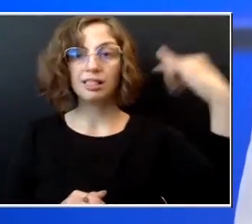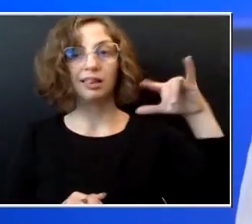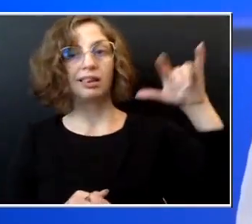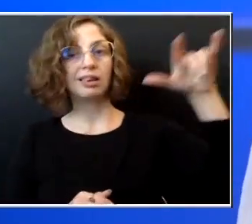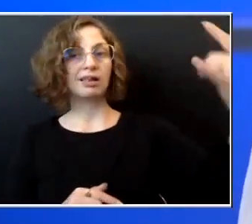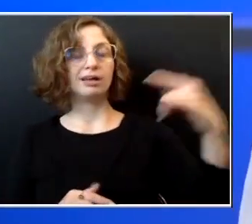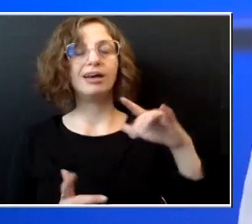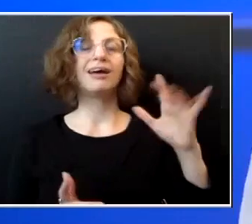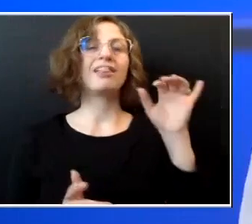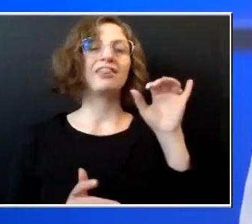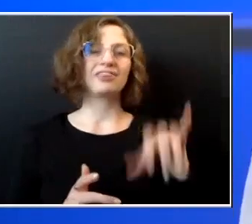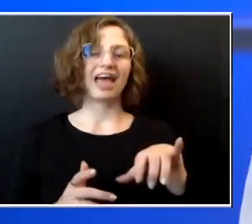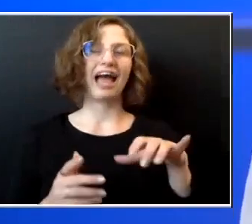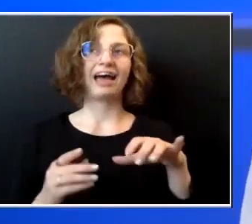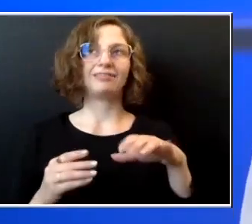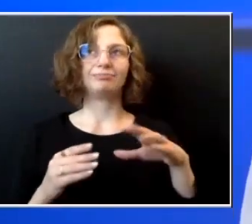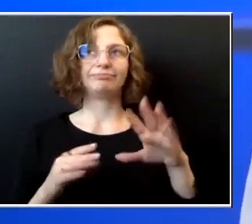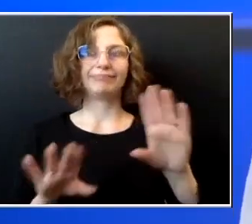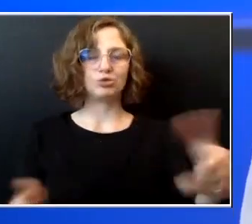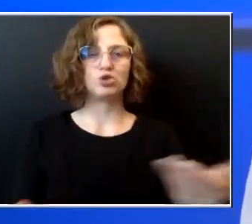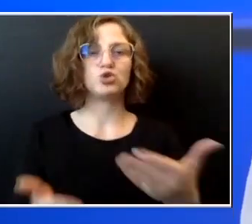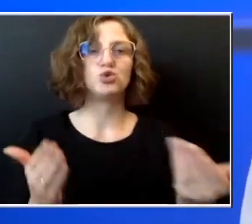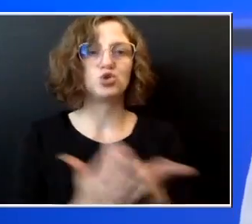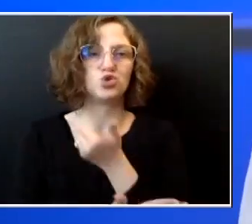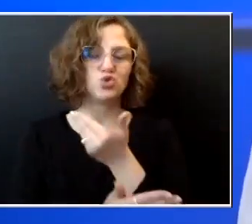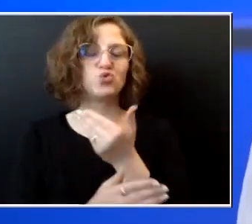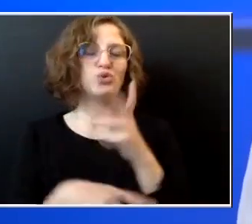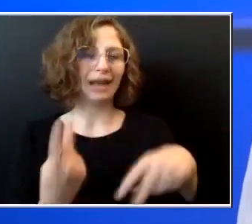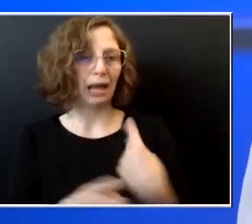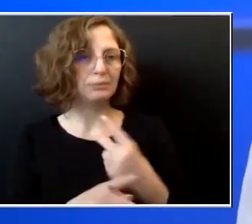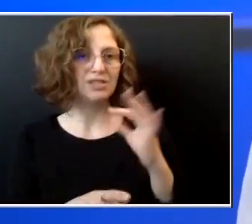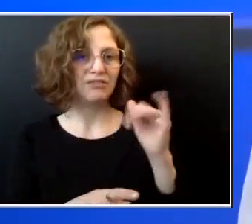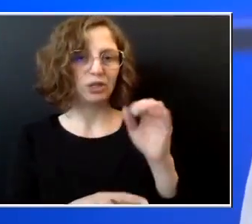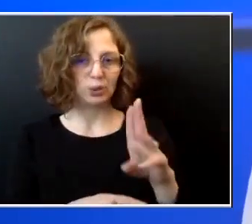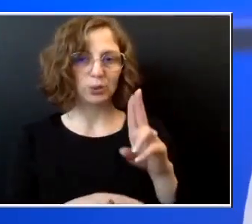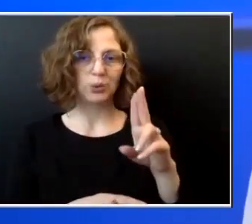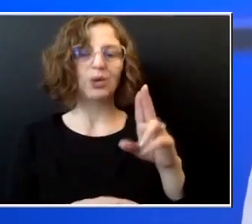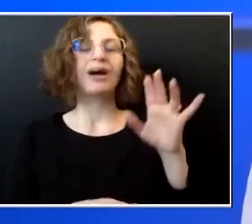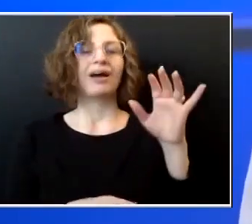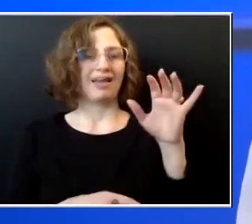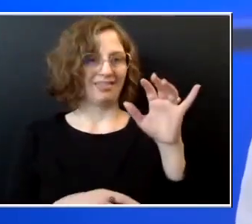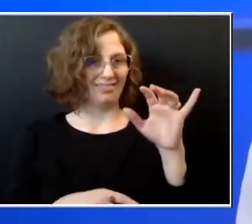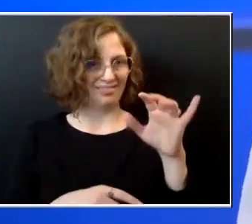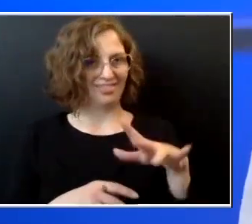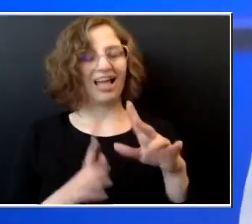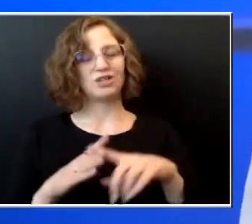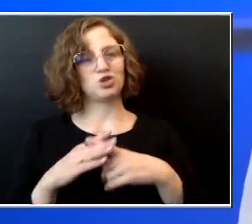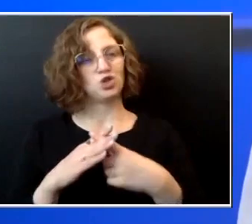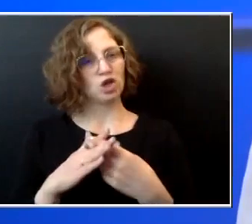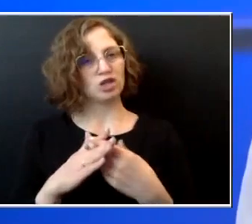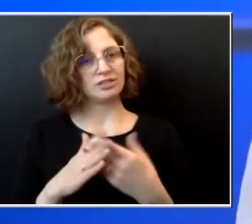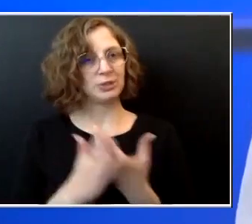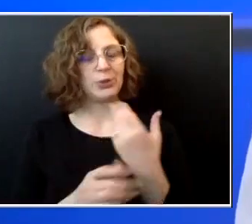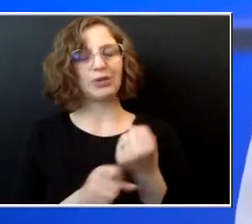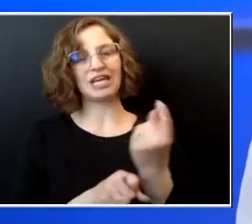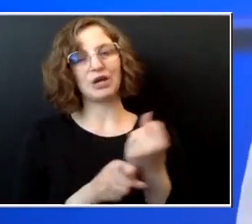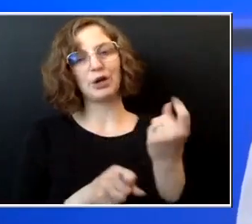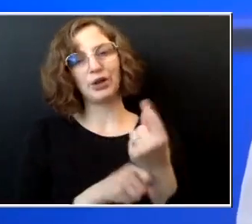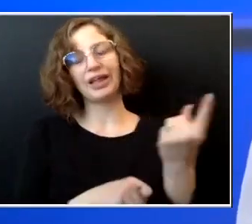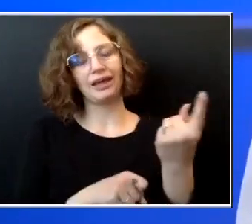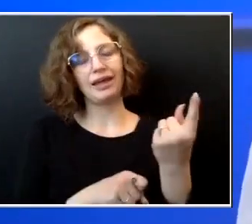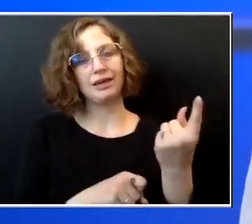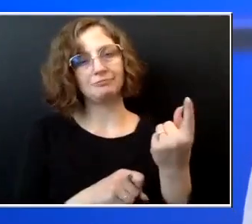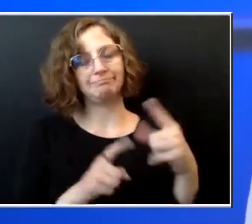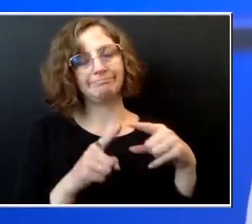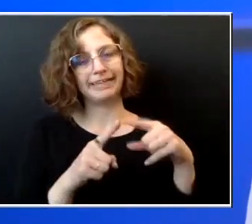pandemic cycles. So it's actually measurable in the impact of just flying people around the country,